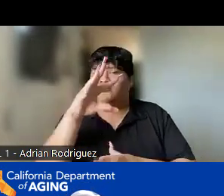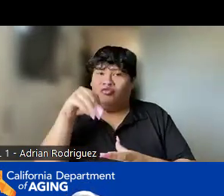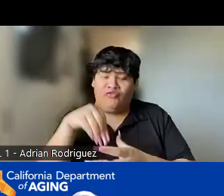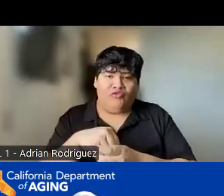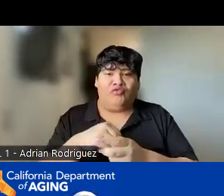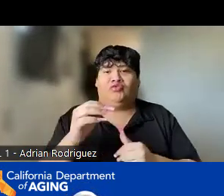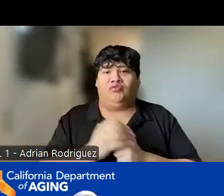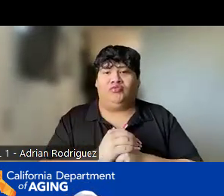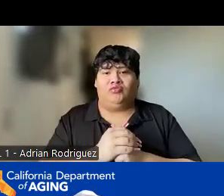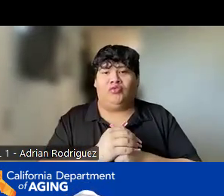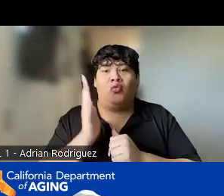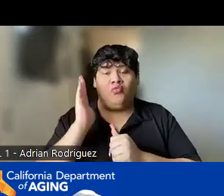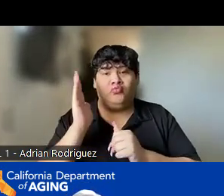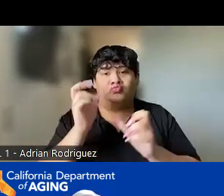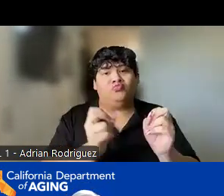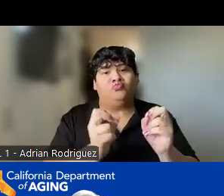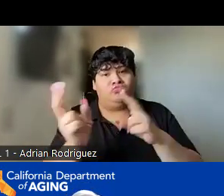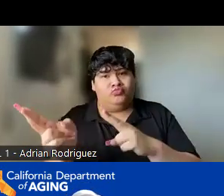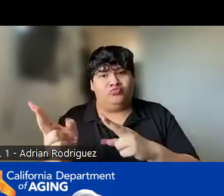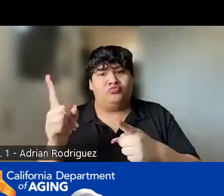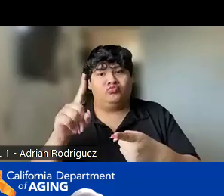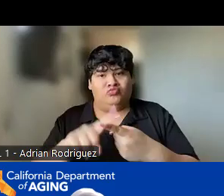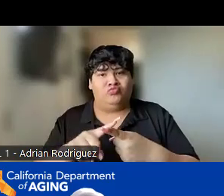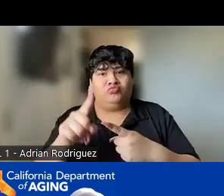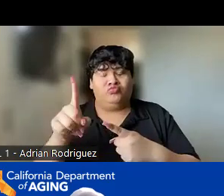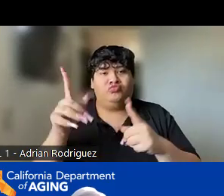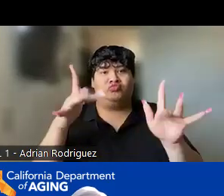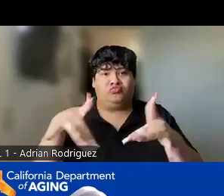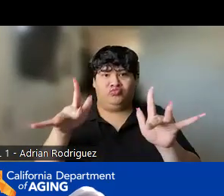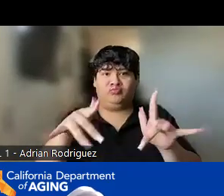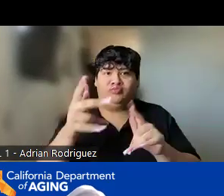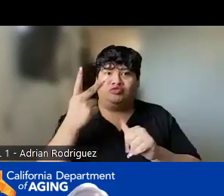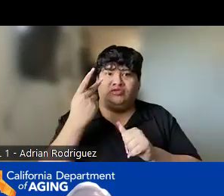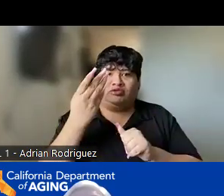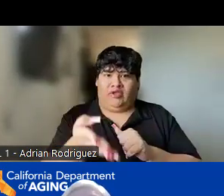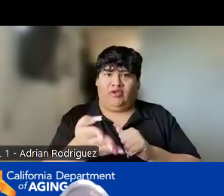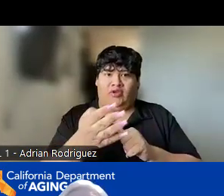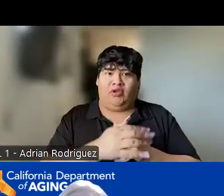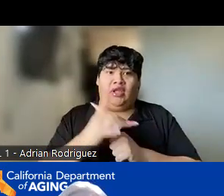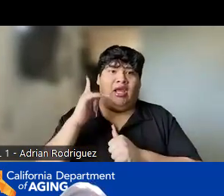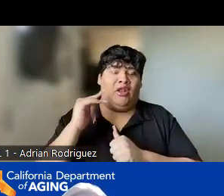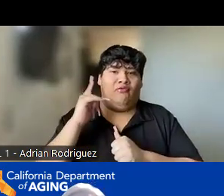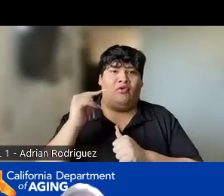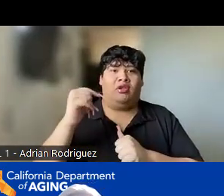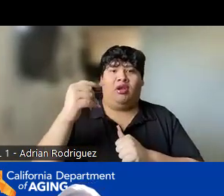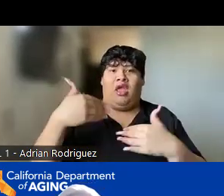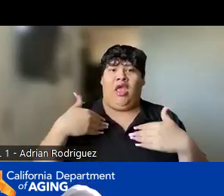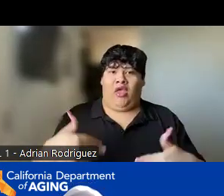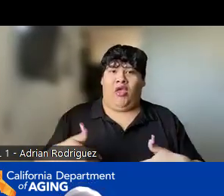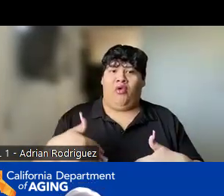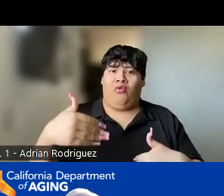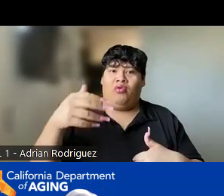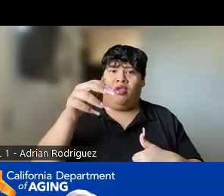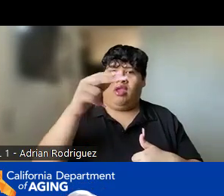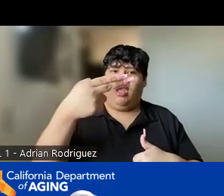slides will be posted to the CalHHS, the California Health and Human Services,